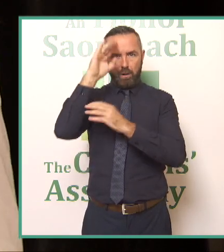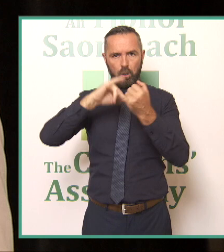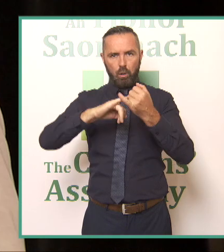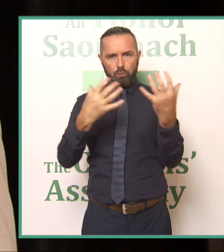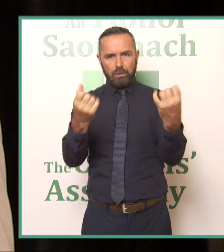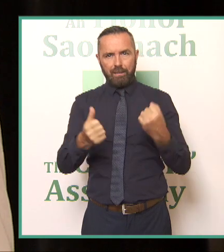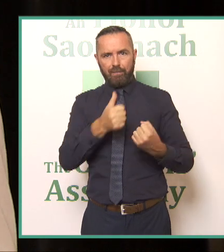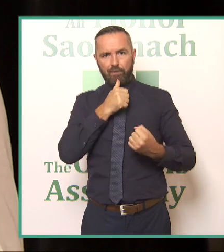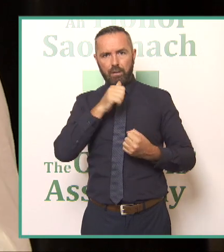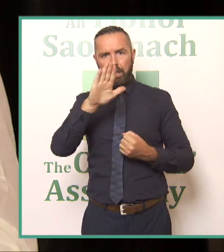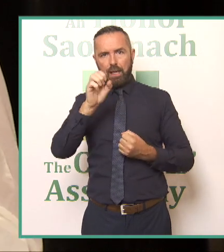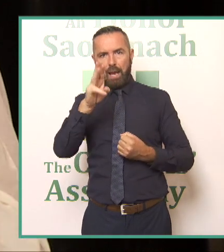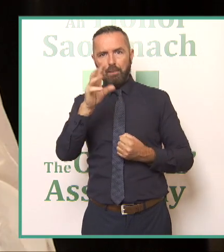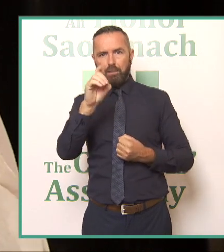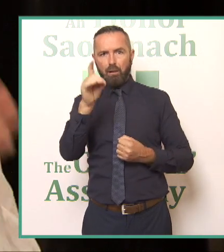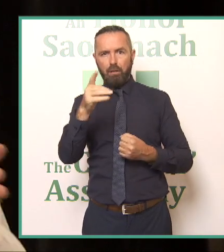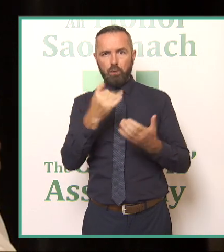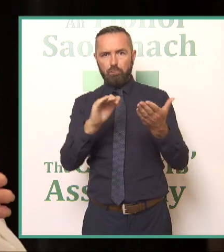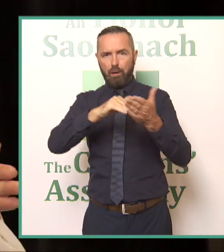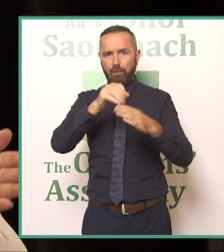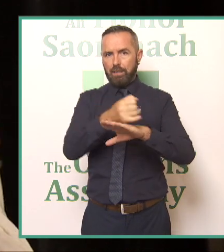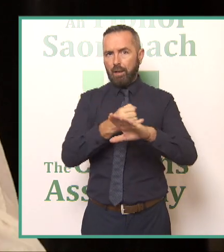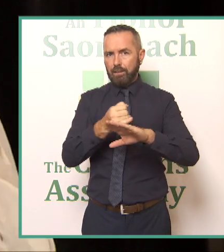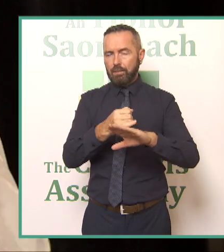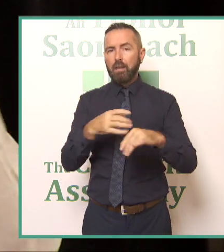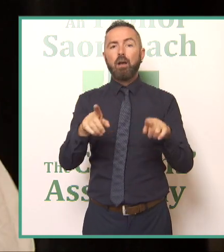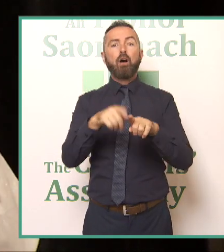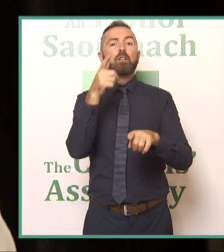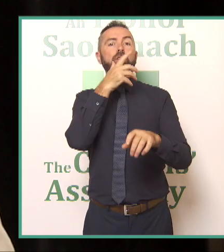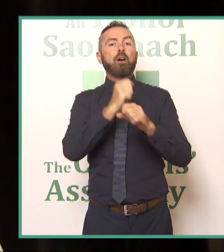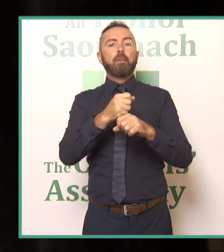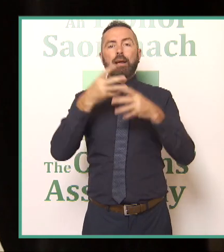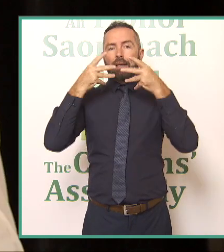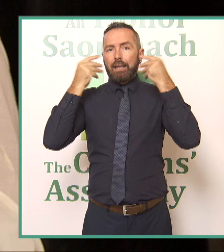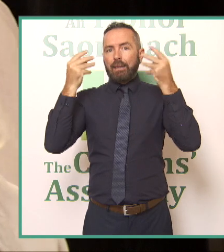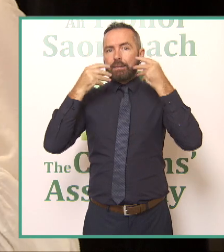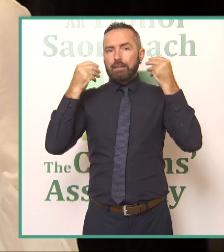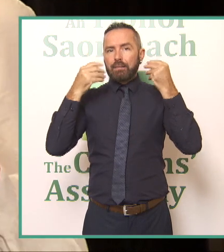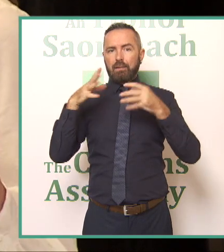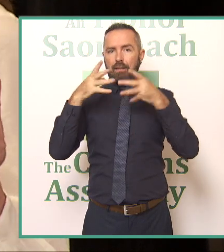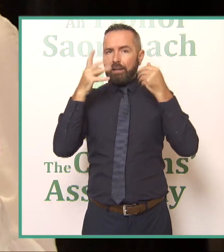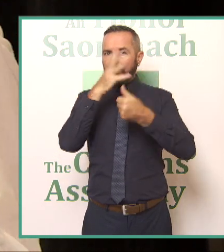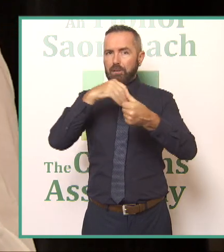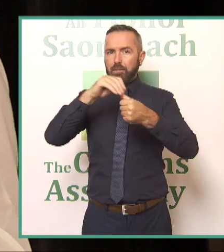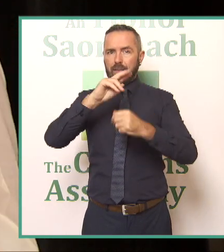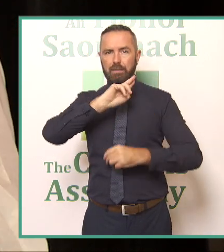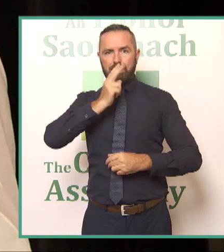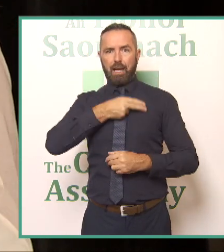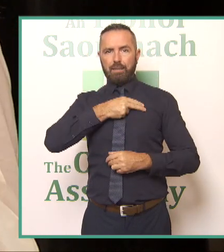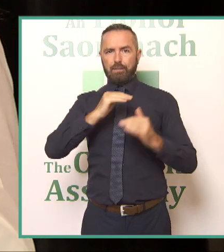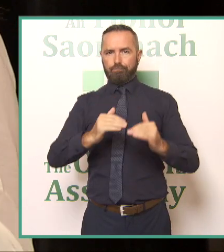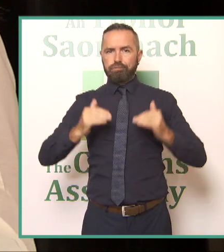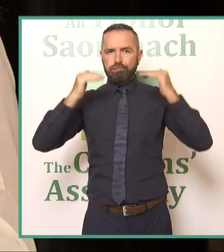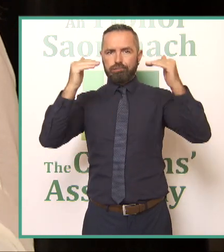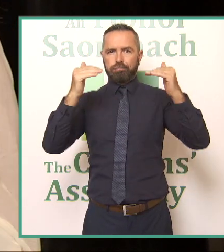lapdog to come to the island. They talk about cats. They give cats a particular status, and the highest status cat is one